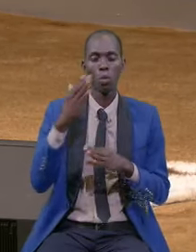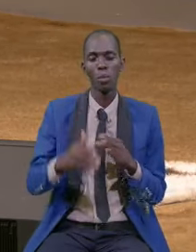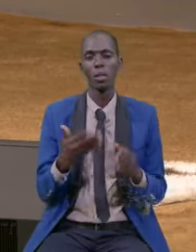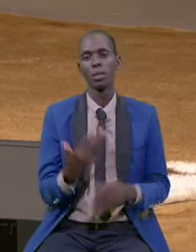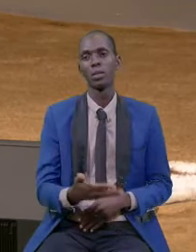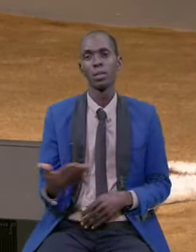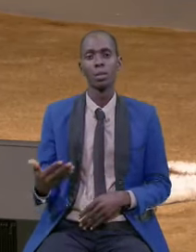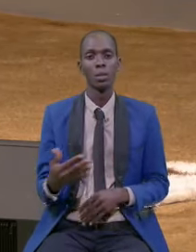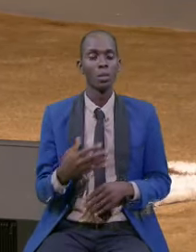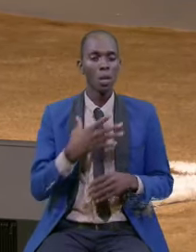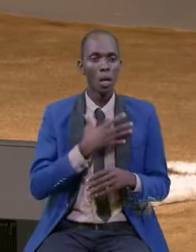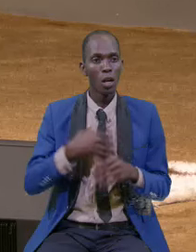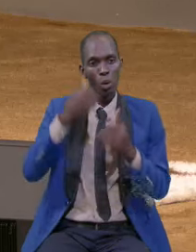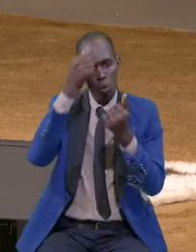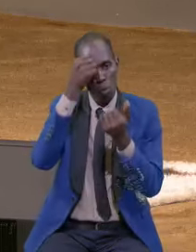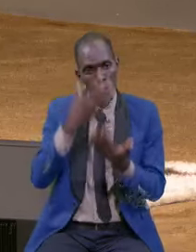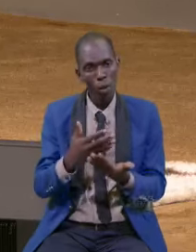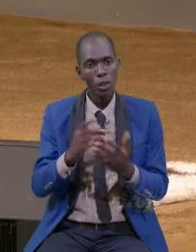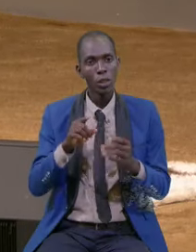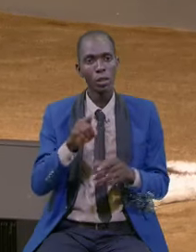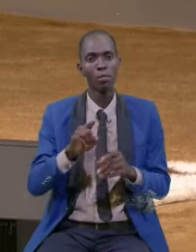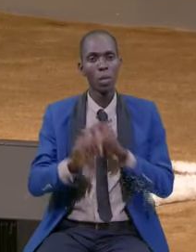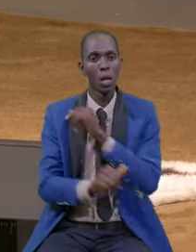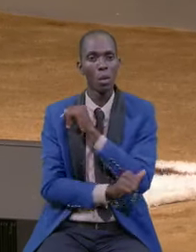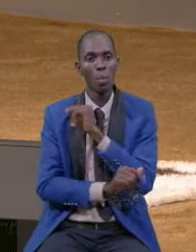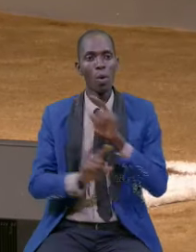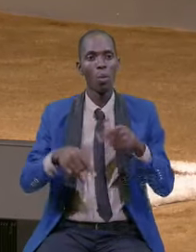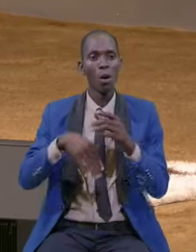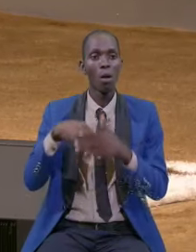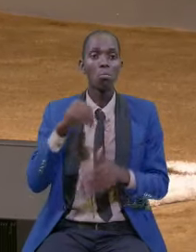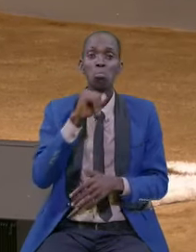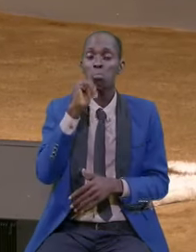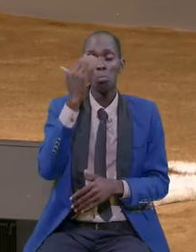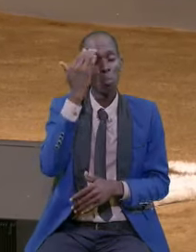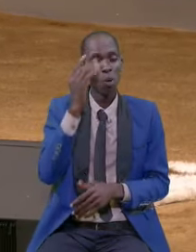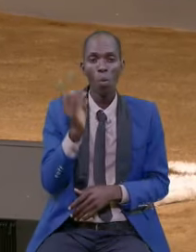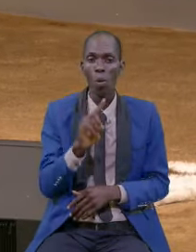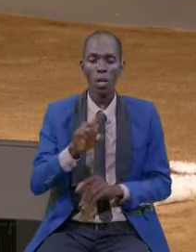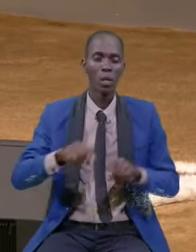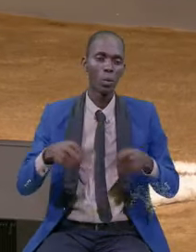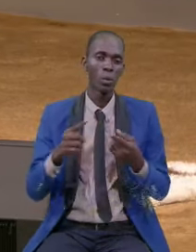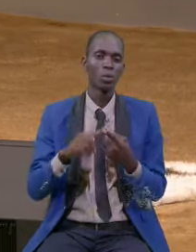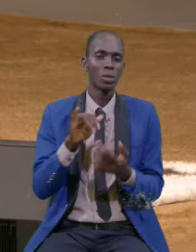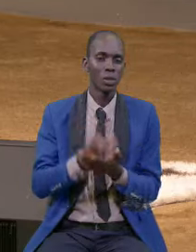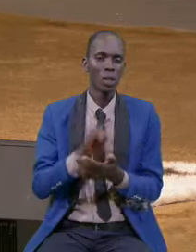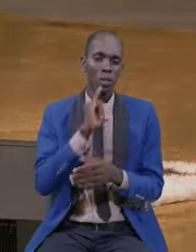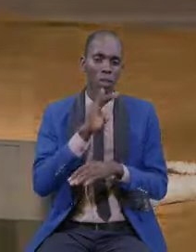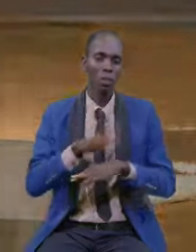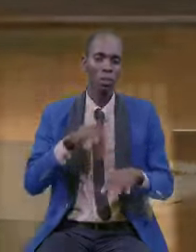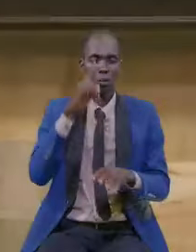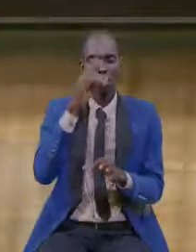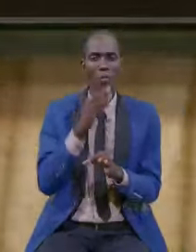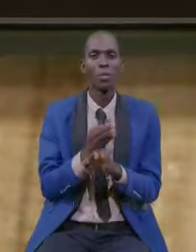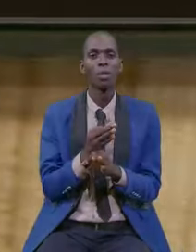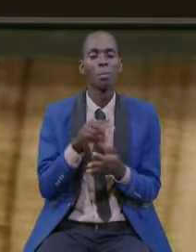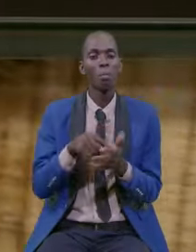went out not knowing whither he went. That's faith. He